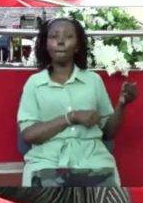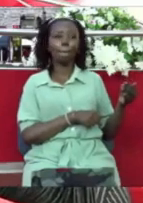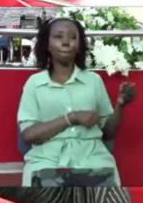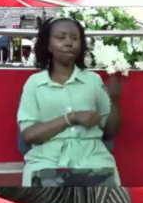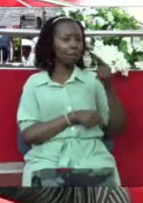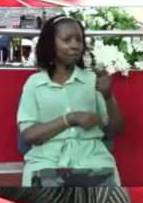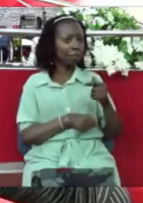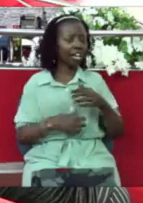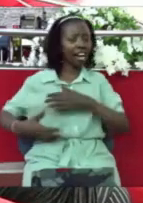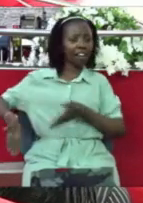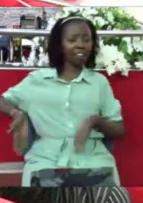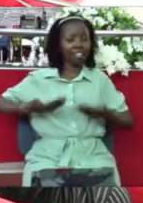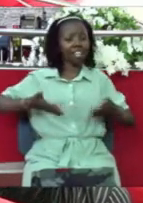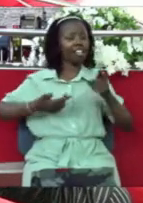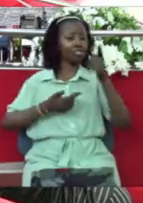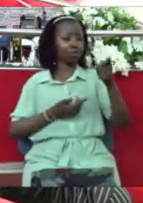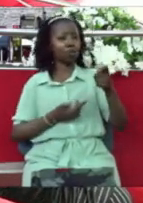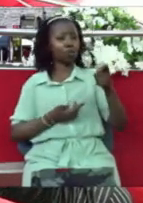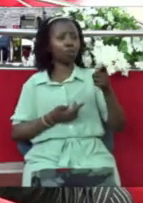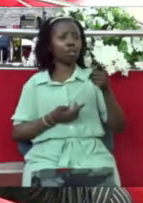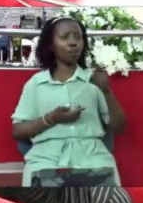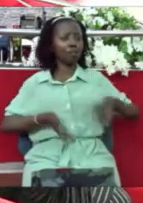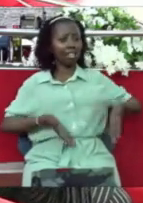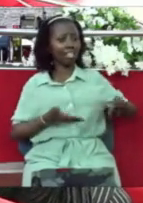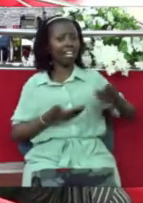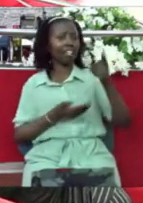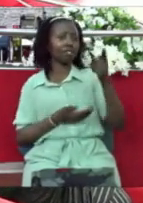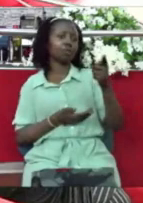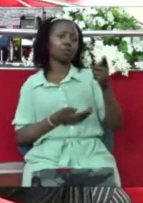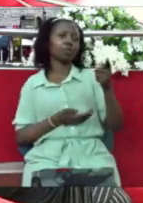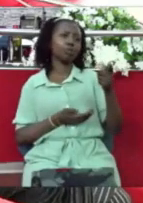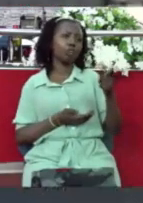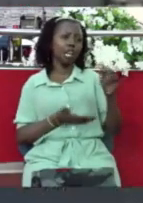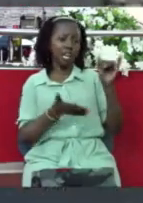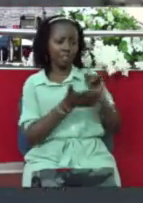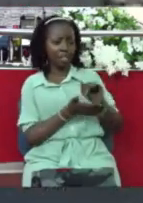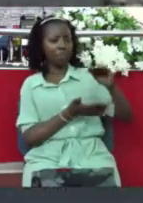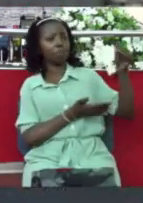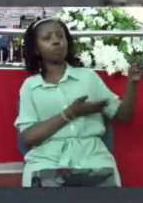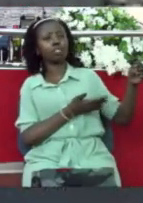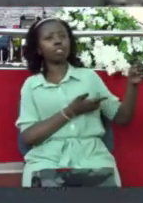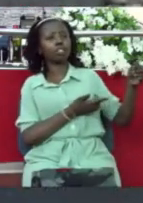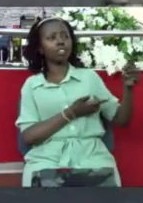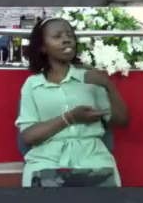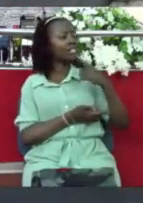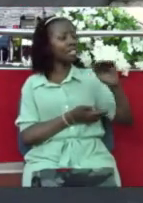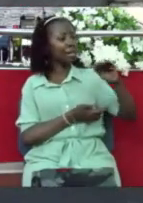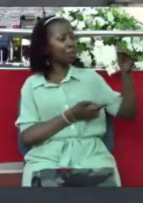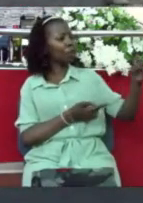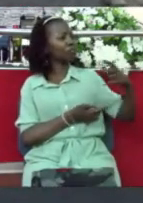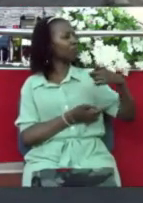tu. Just strengthen yourself. Mwambie tu, nikupe moyo tu. Just encourage yourself. Uo mulima. That mountain. Si uambie